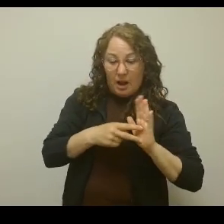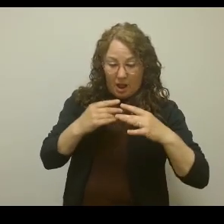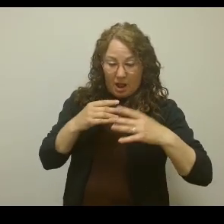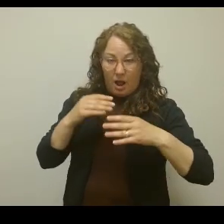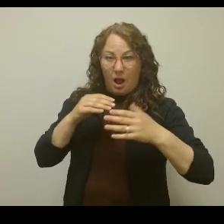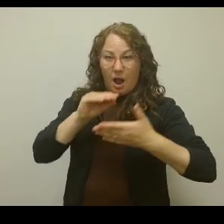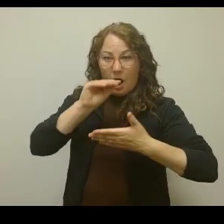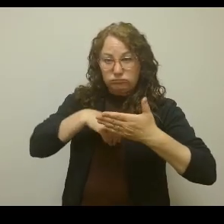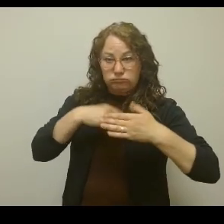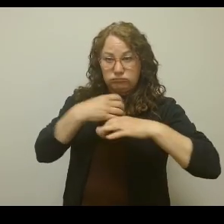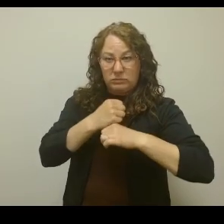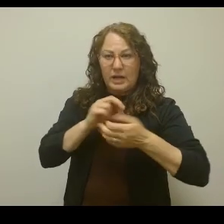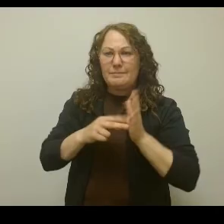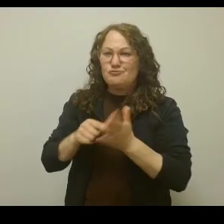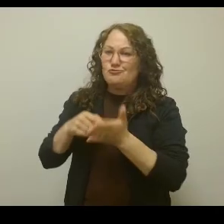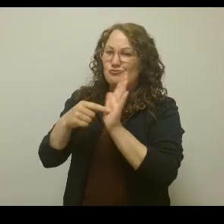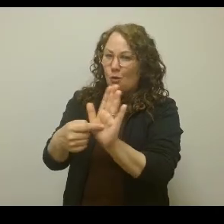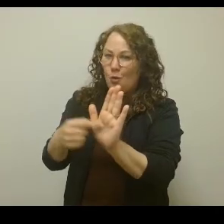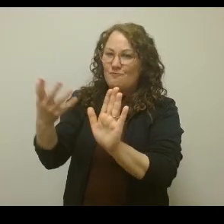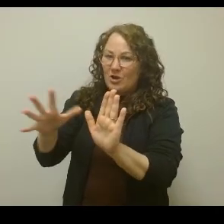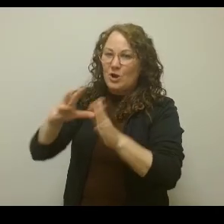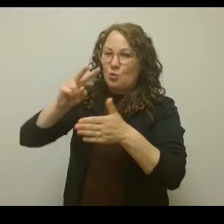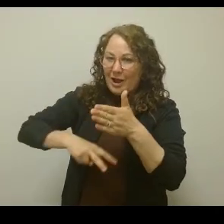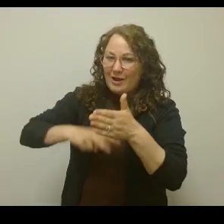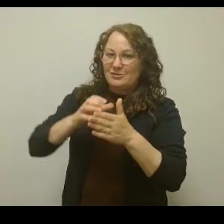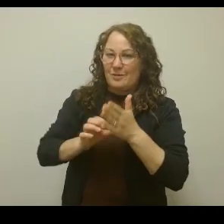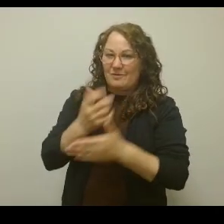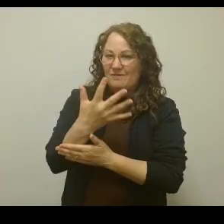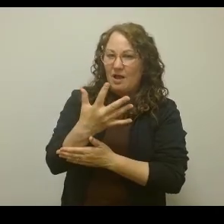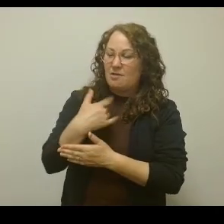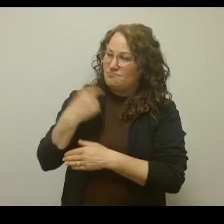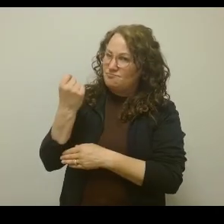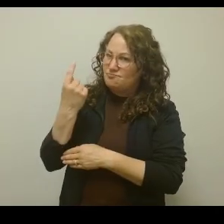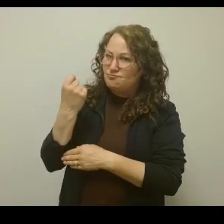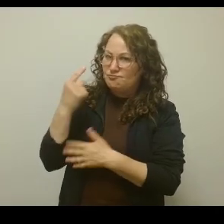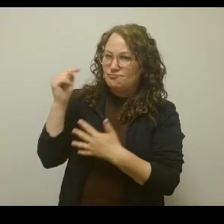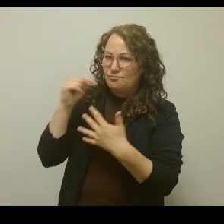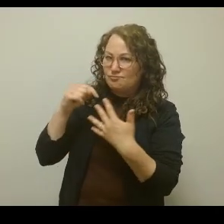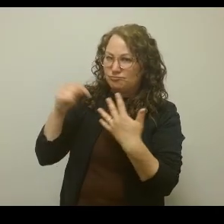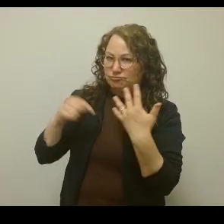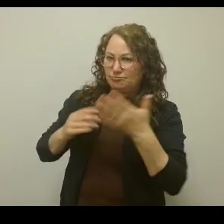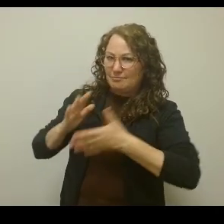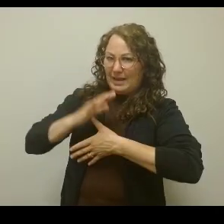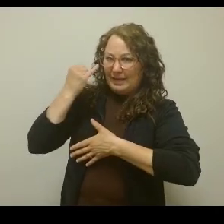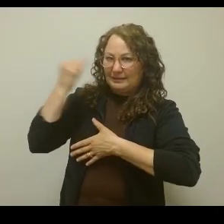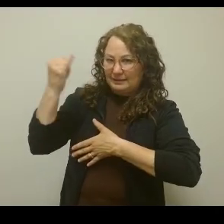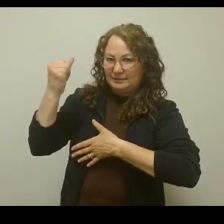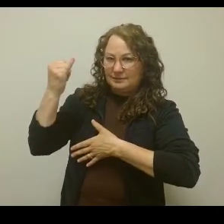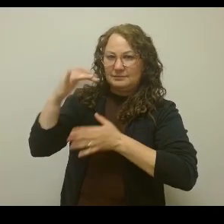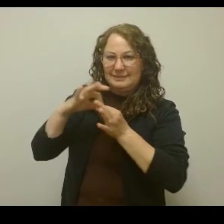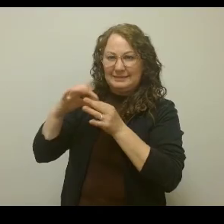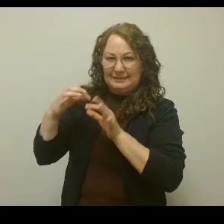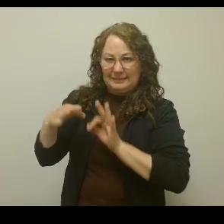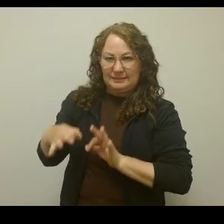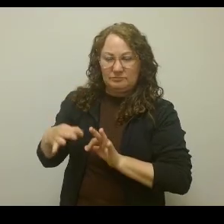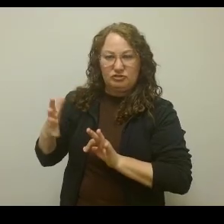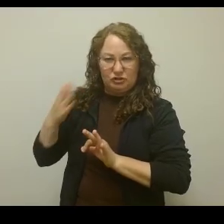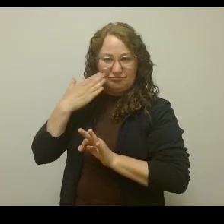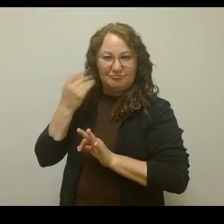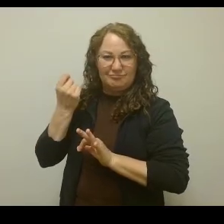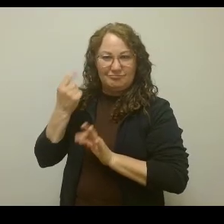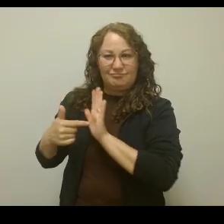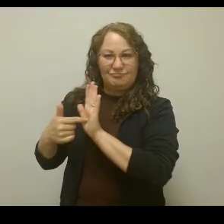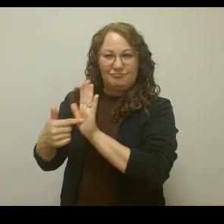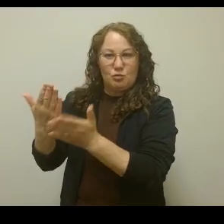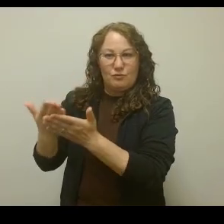that we have read chapter 5 and we have understood those main ideas and relevant details, right? So